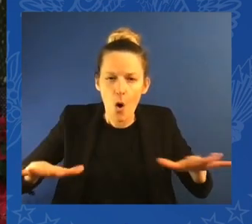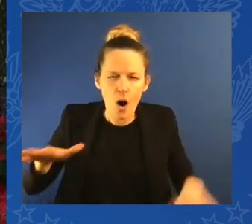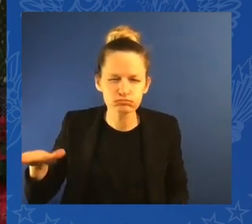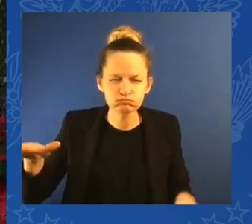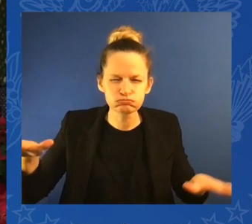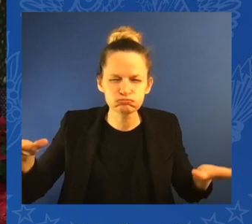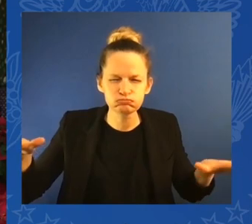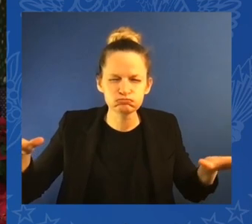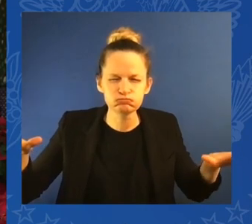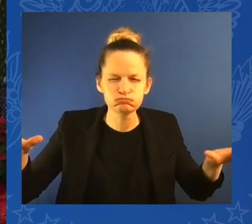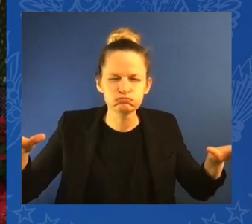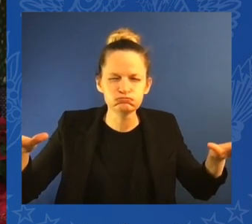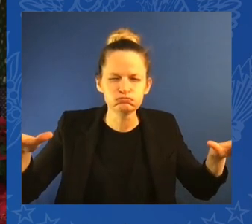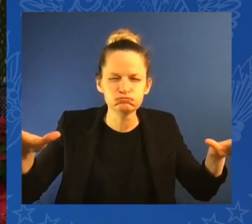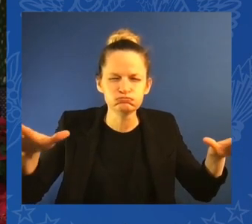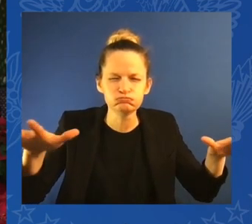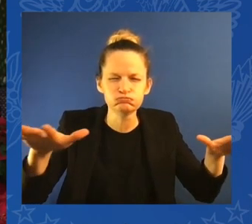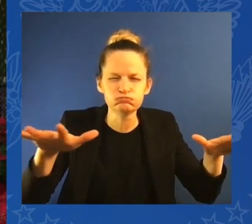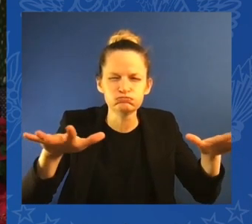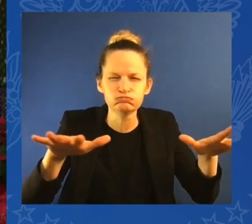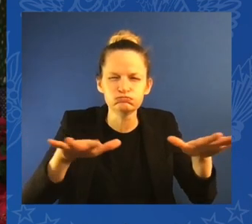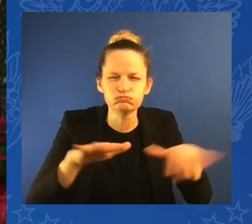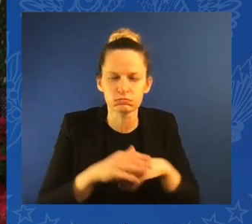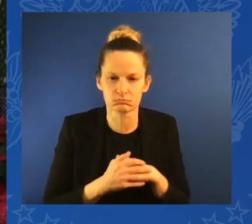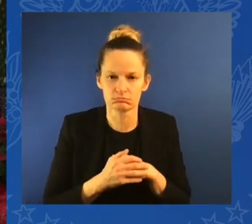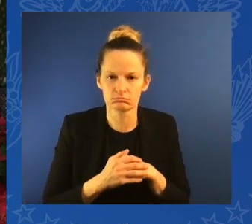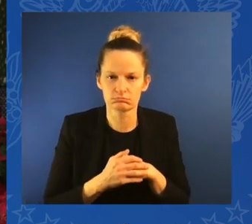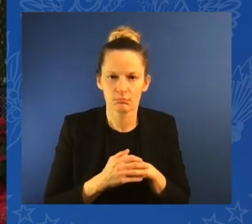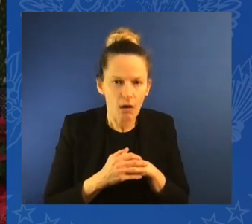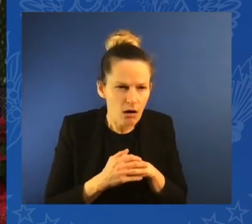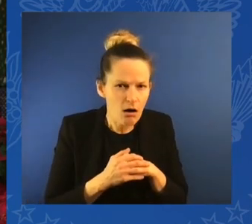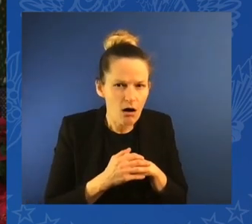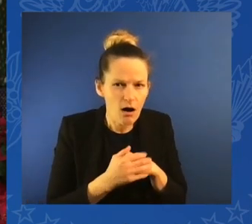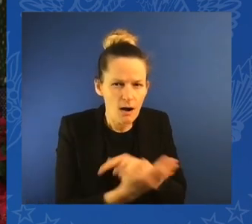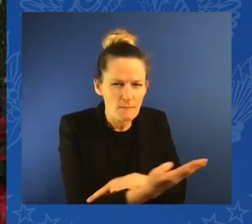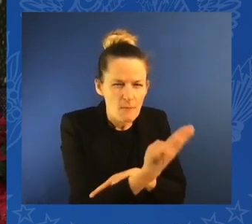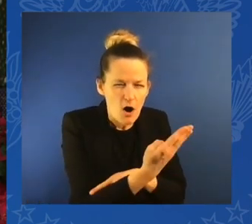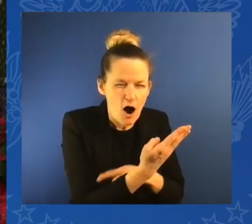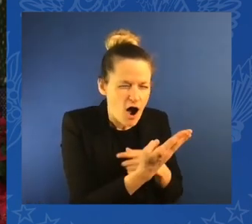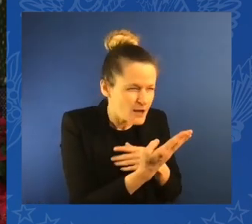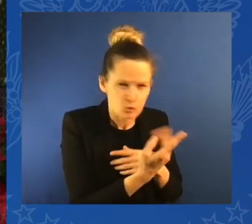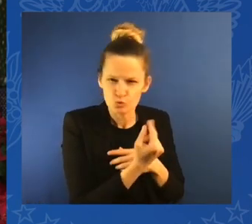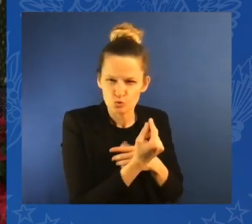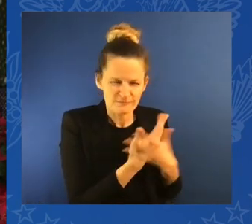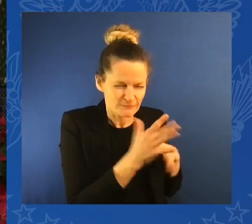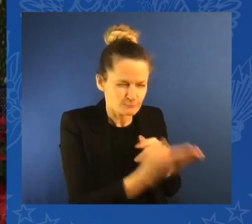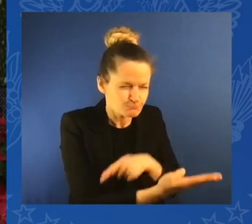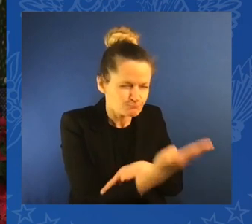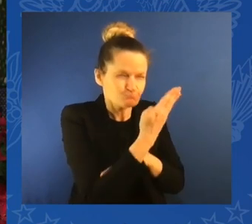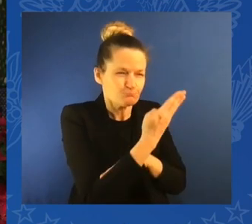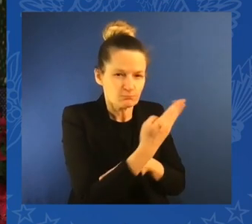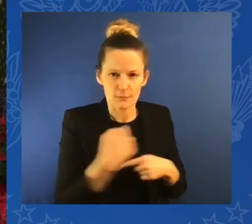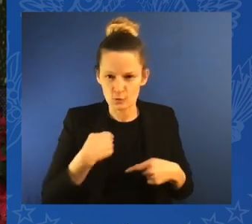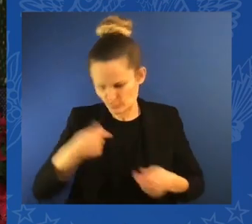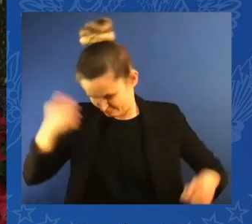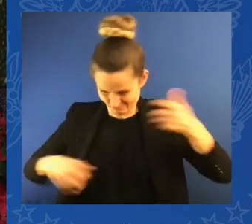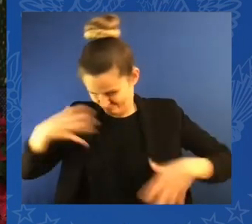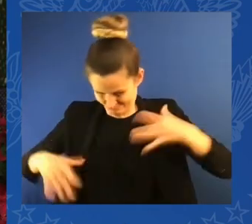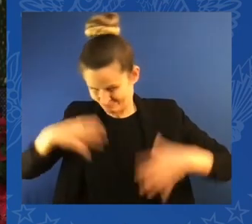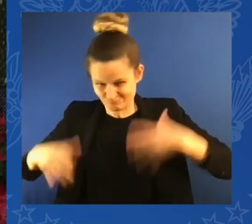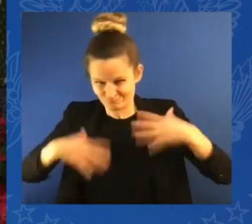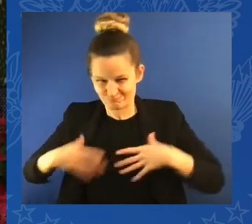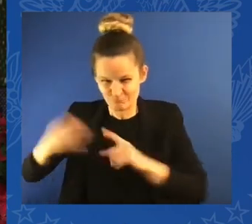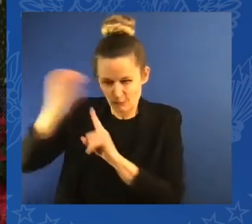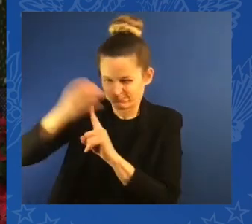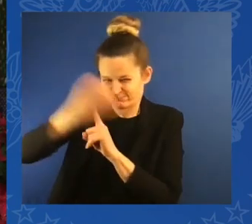After breakfast, he put on his snowsuit and ran outside. The snow was piled